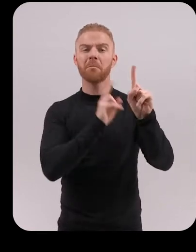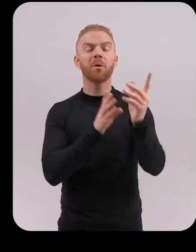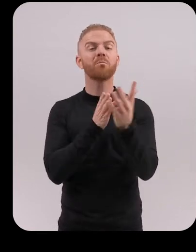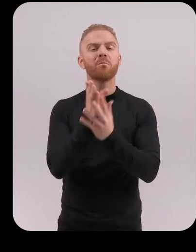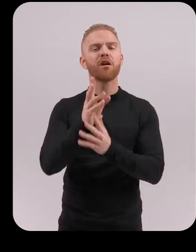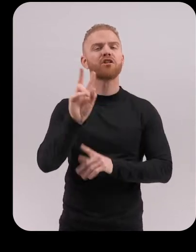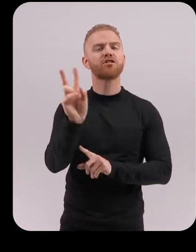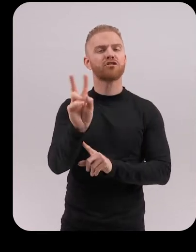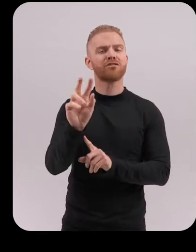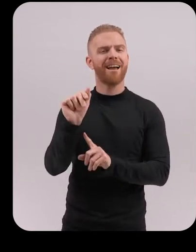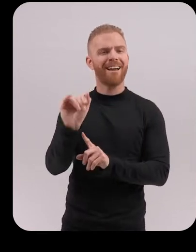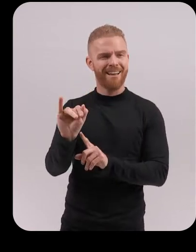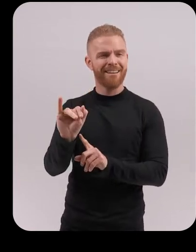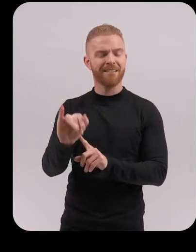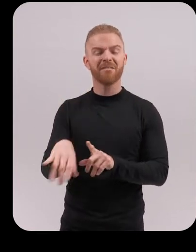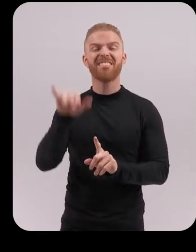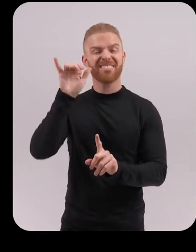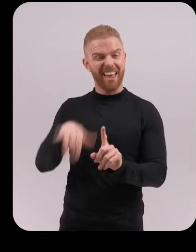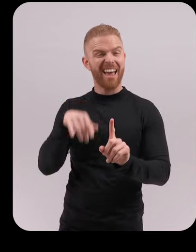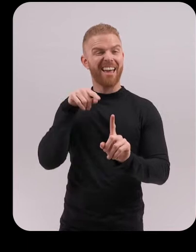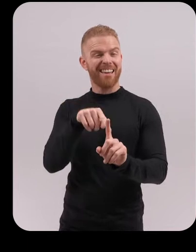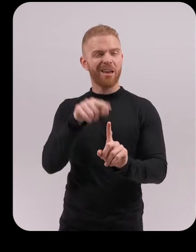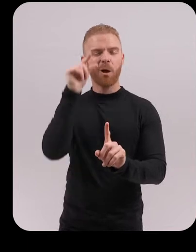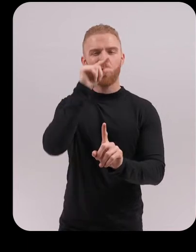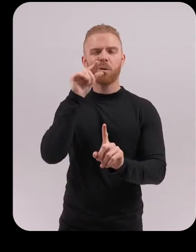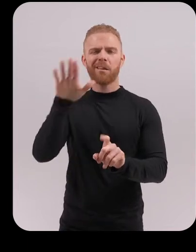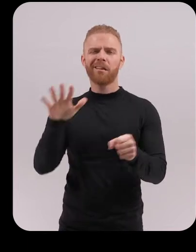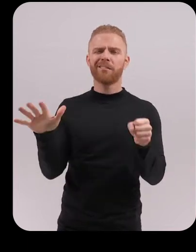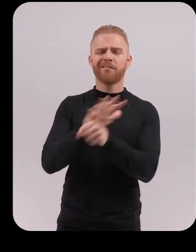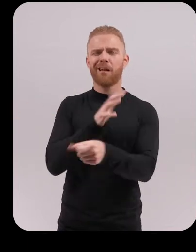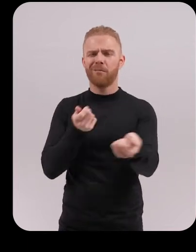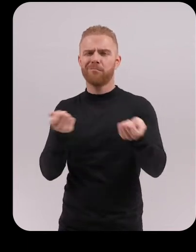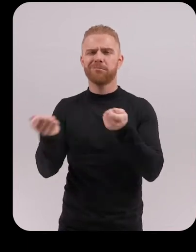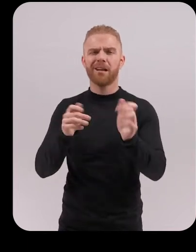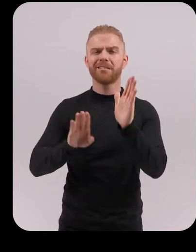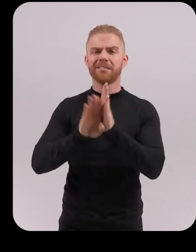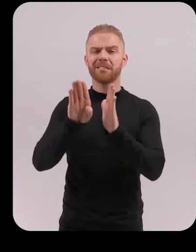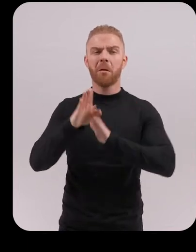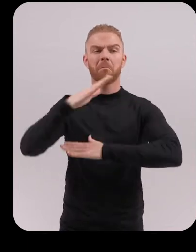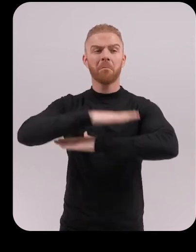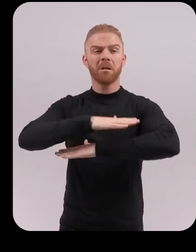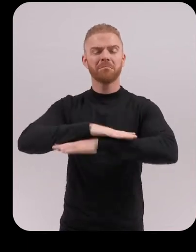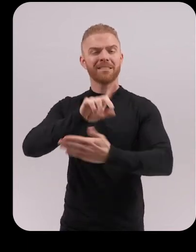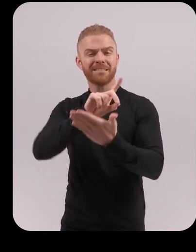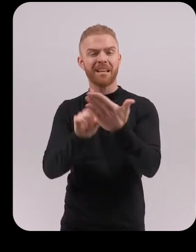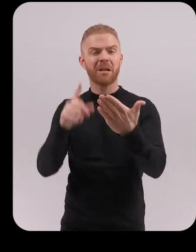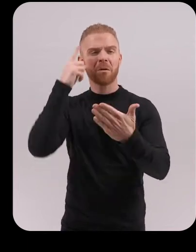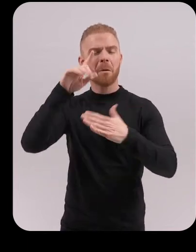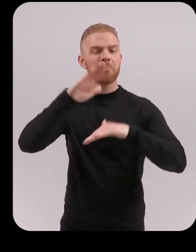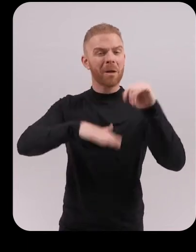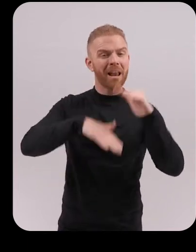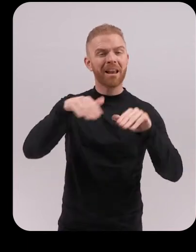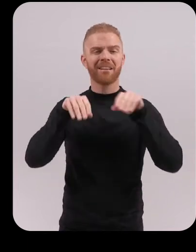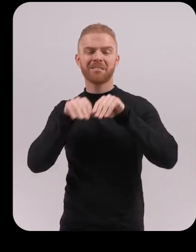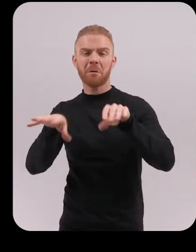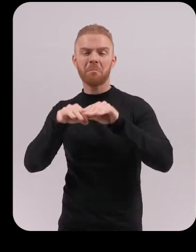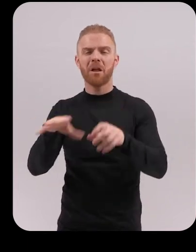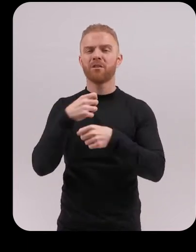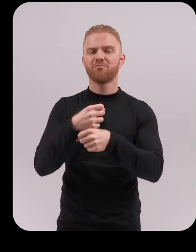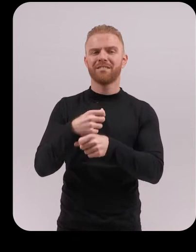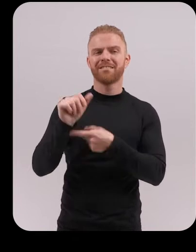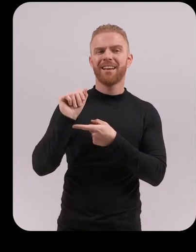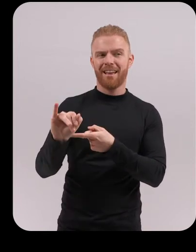Gemini through Vertex AI. This is Google's fully managed development platform designed for building and